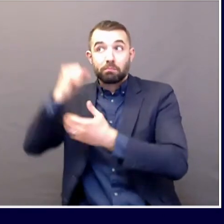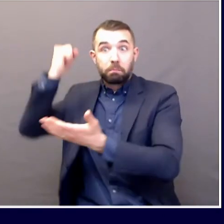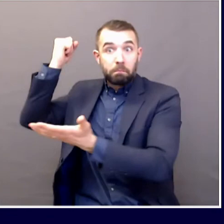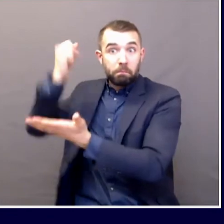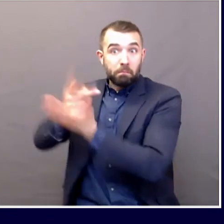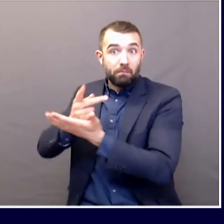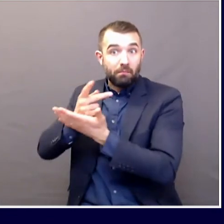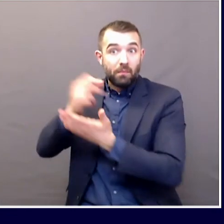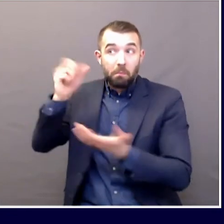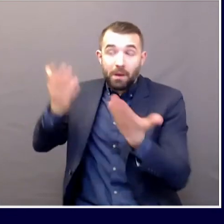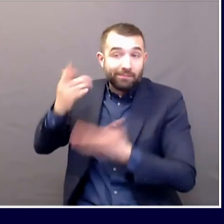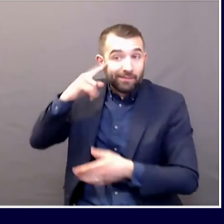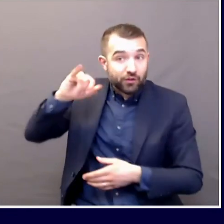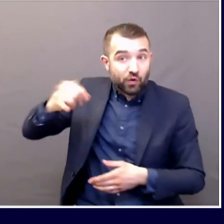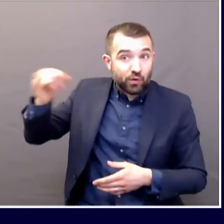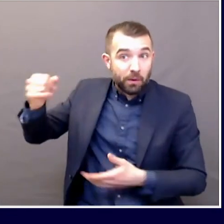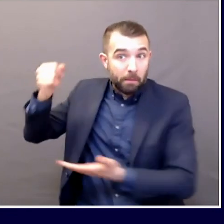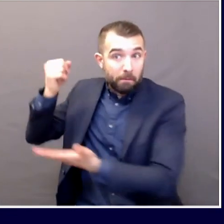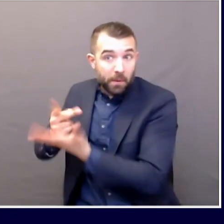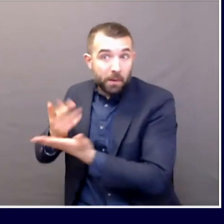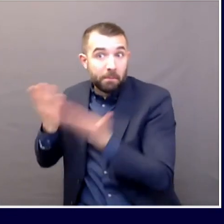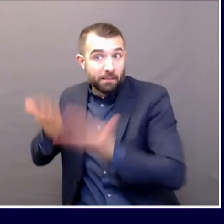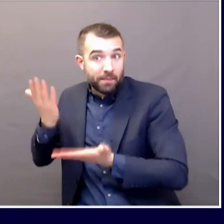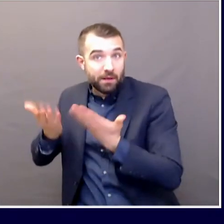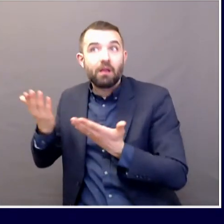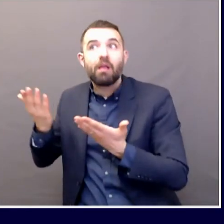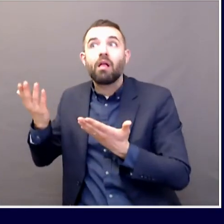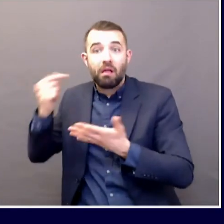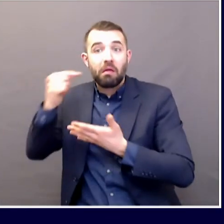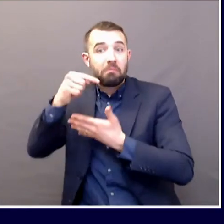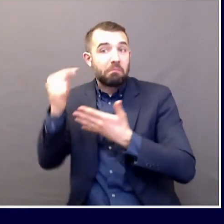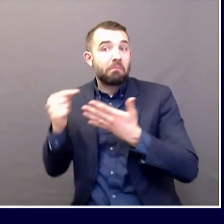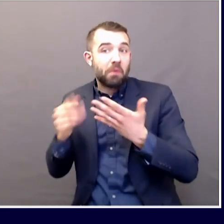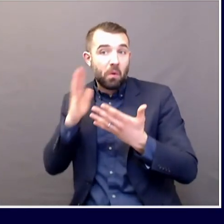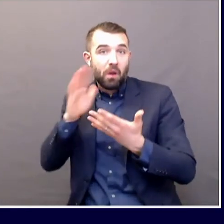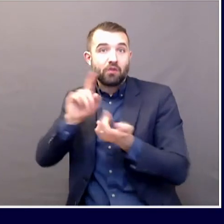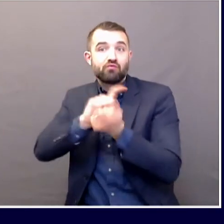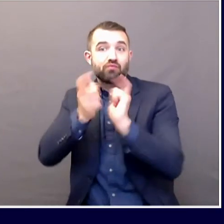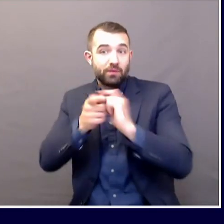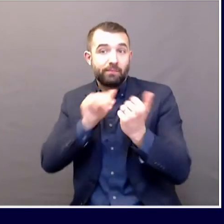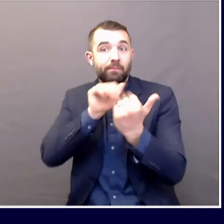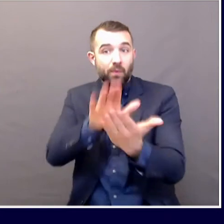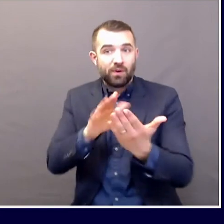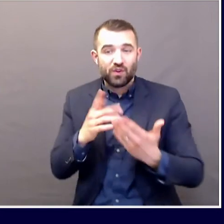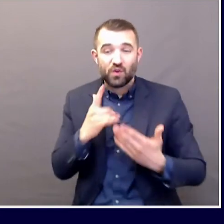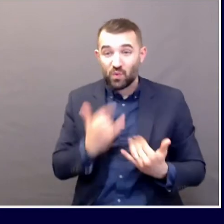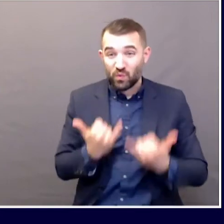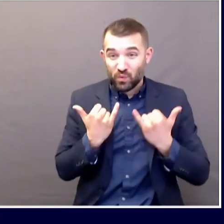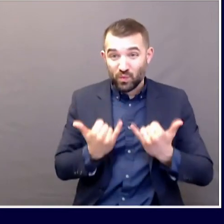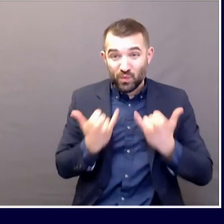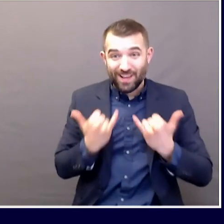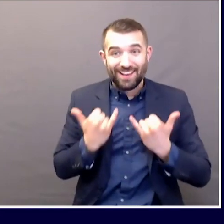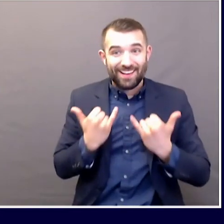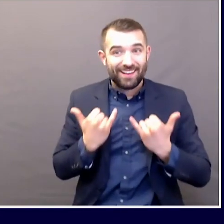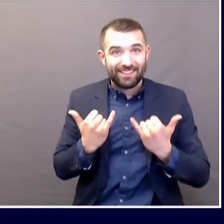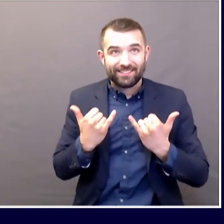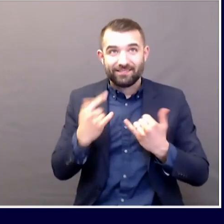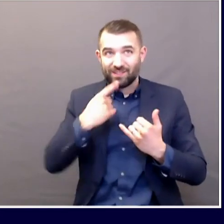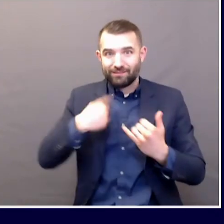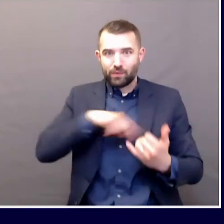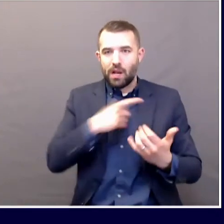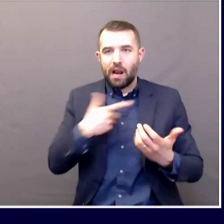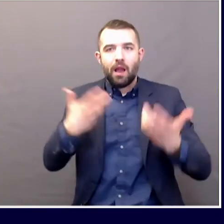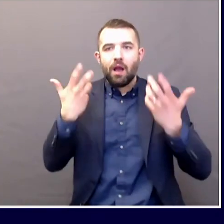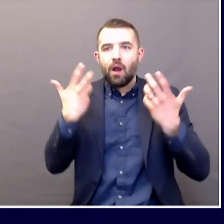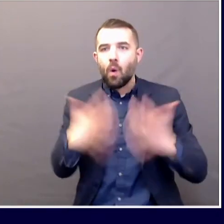reluctance here to do drive-through vaccination because can you really effectively monitor somebody who's in a parking lot? That could